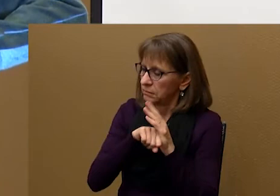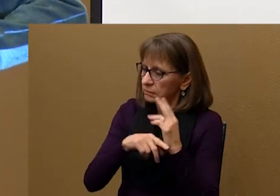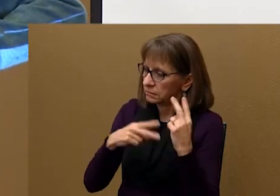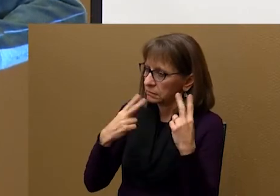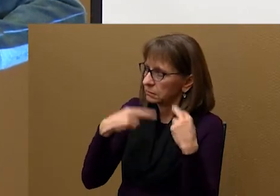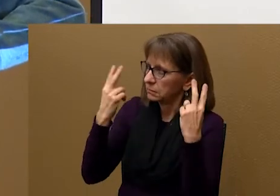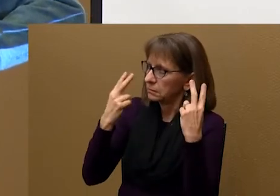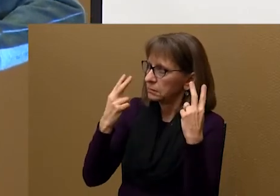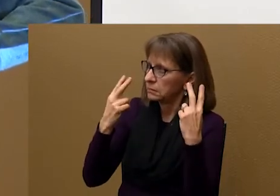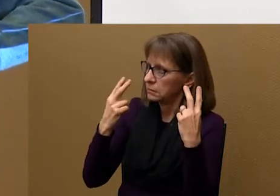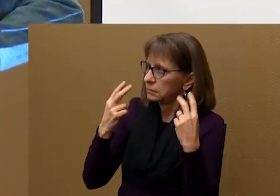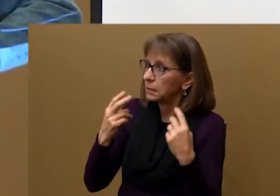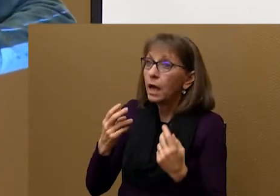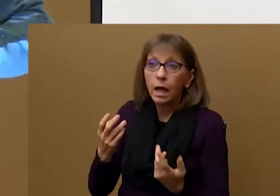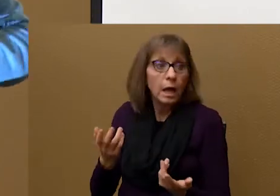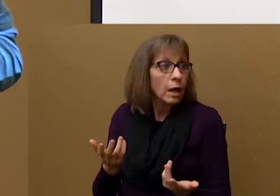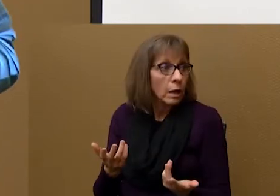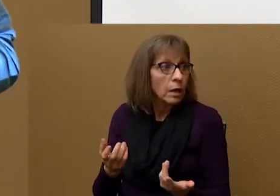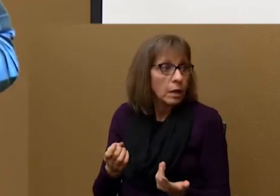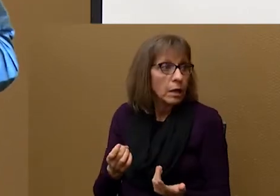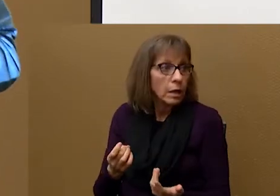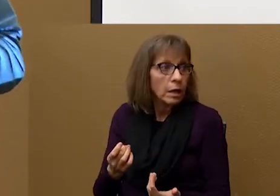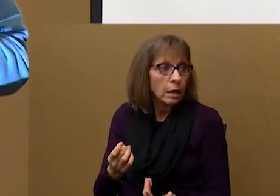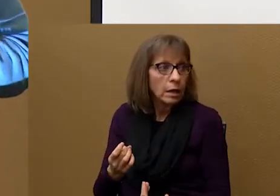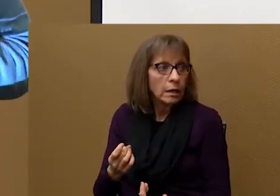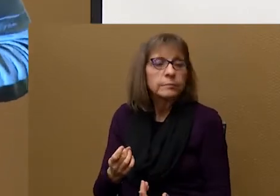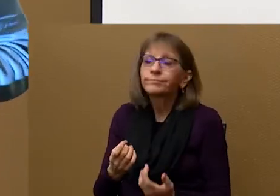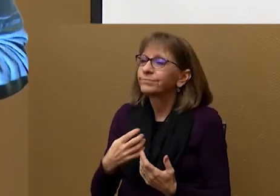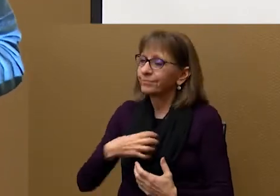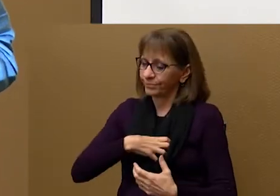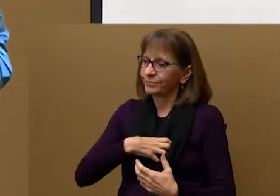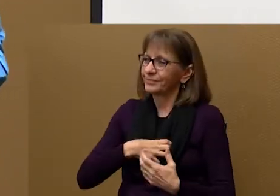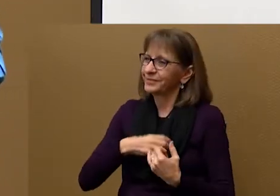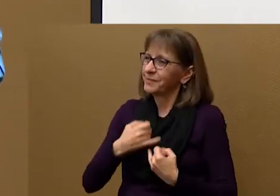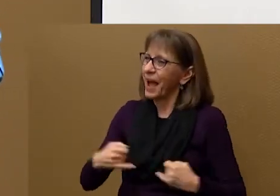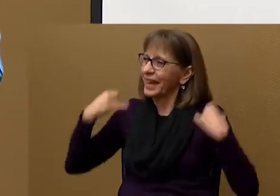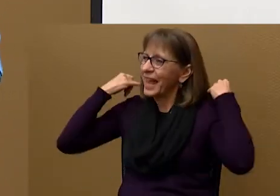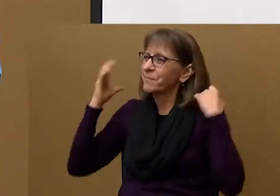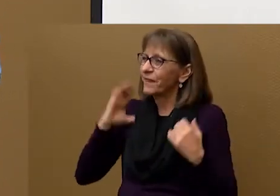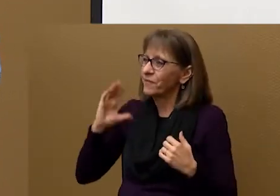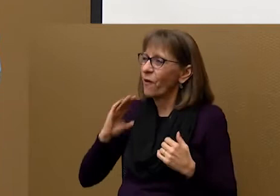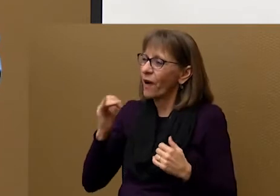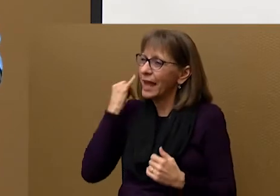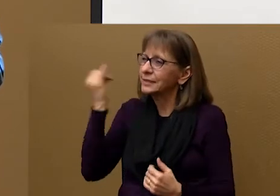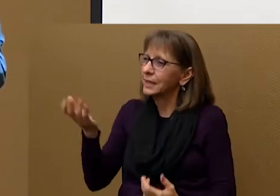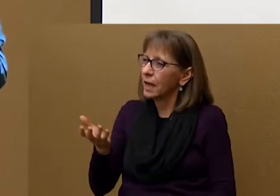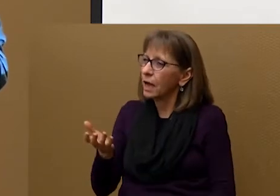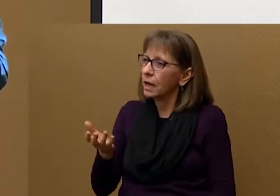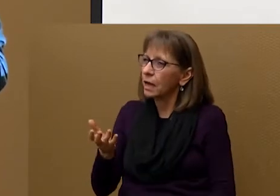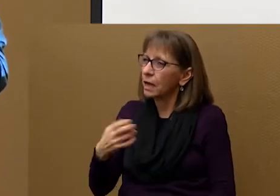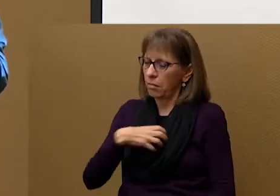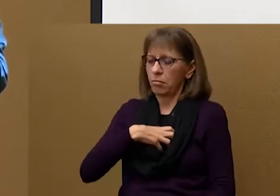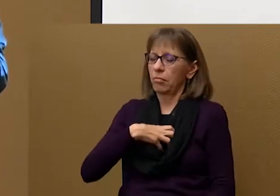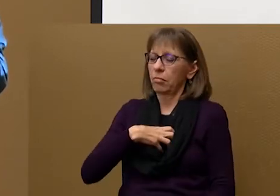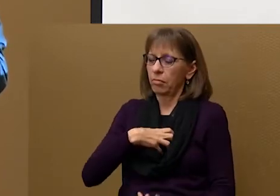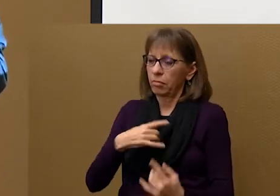that marked you as a deaf person. And who knows what else this kid is going through in terms of bullying and anything else that he's getting in the classroom. He doesn't want to wear it